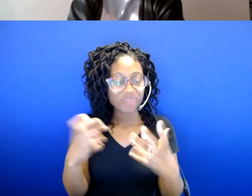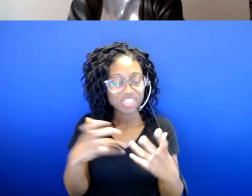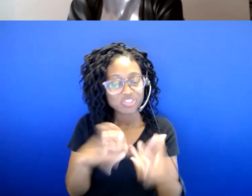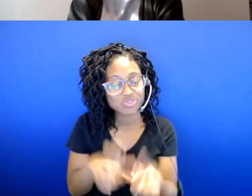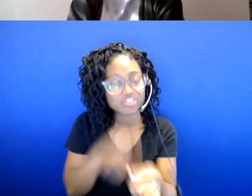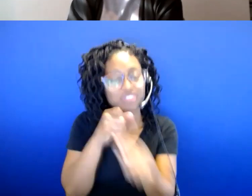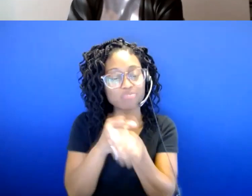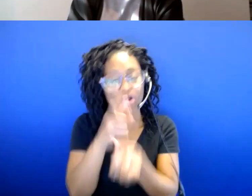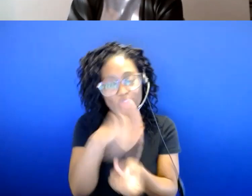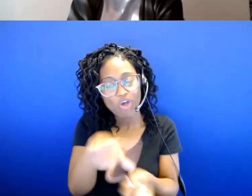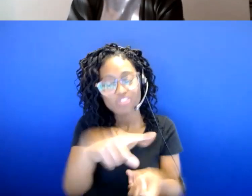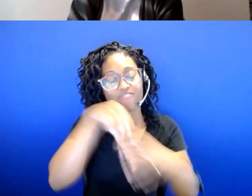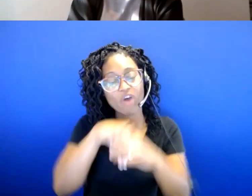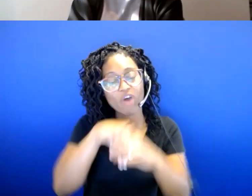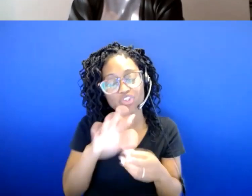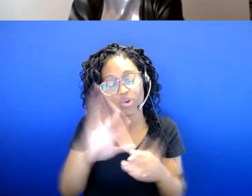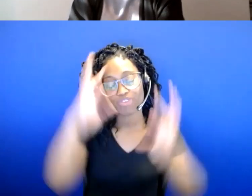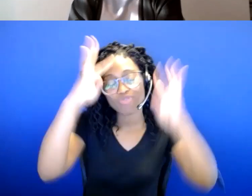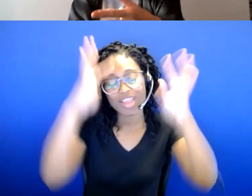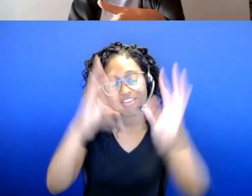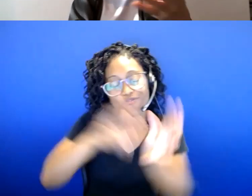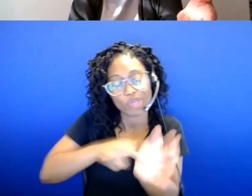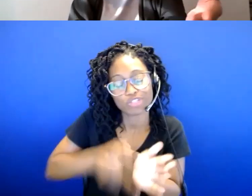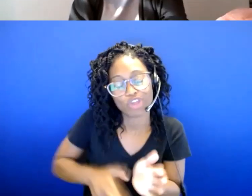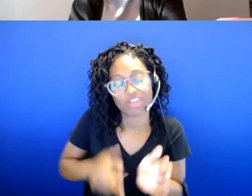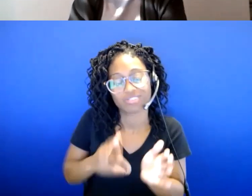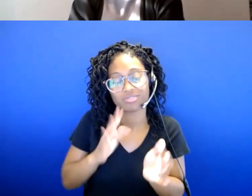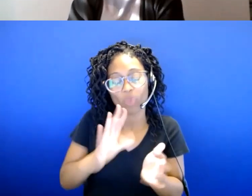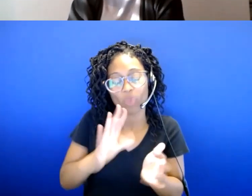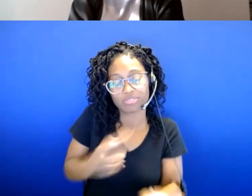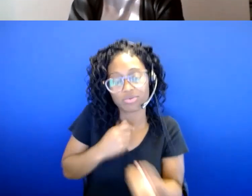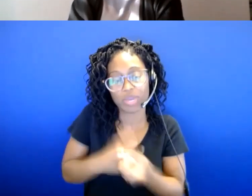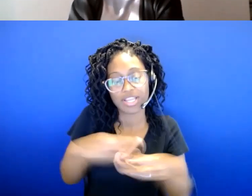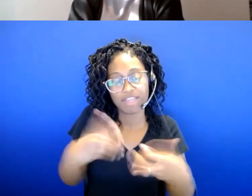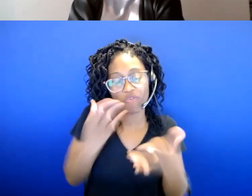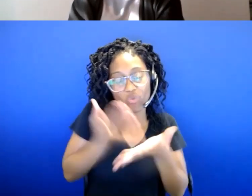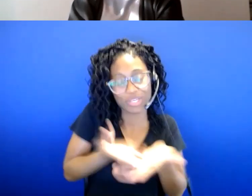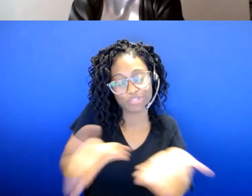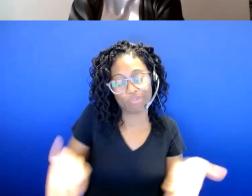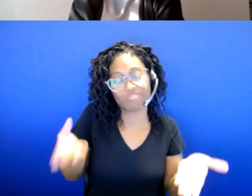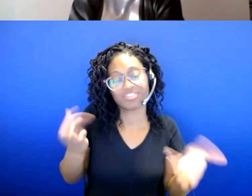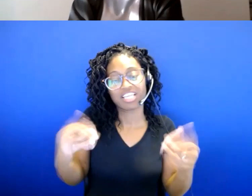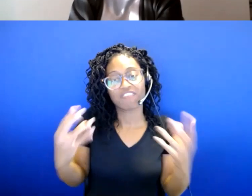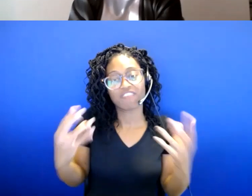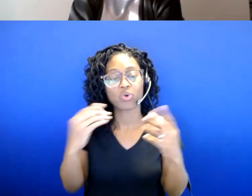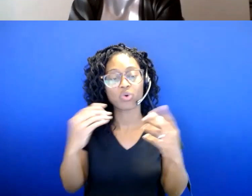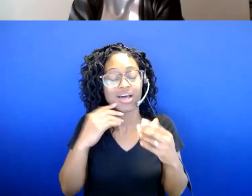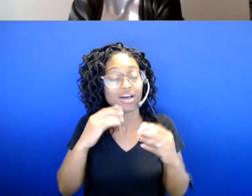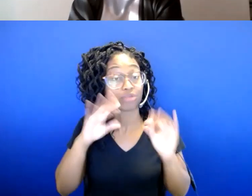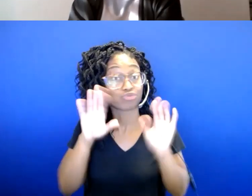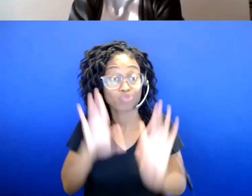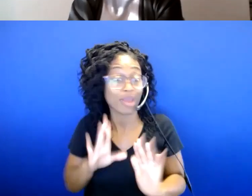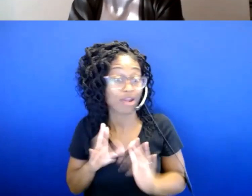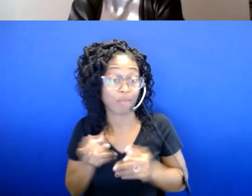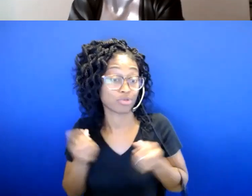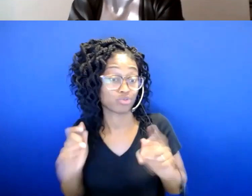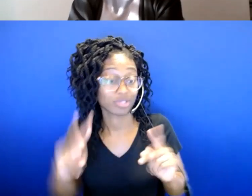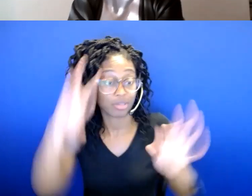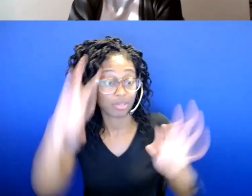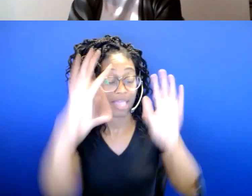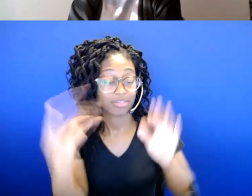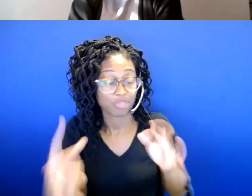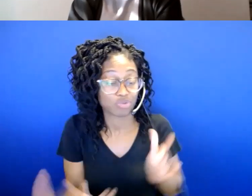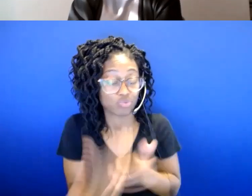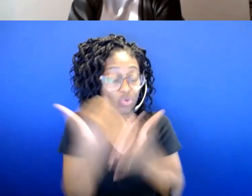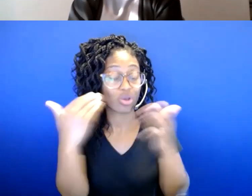creative research work you're all involved in doing, and have this really kind of marvelous opportunity to create a